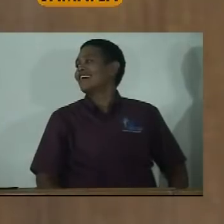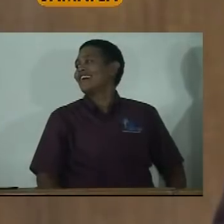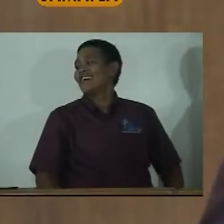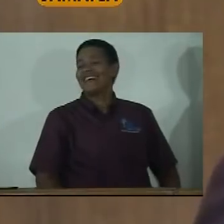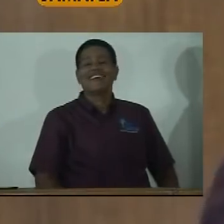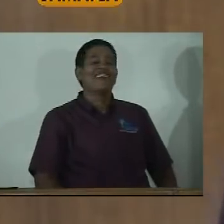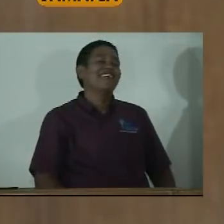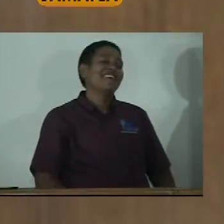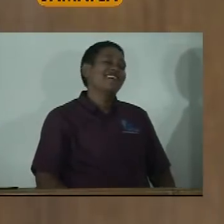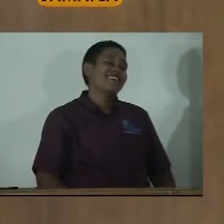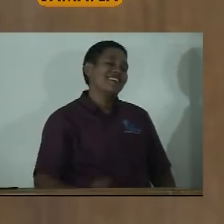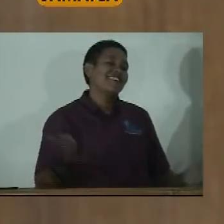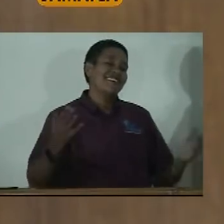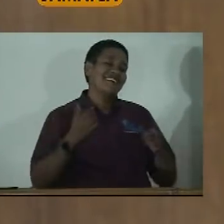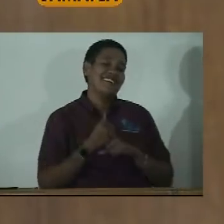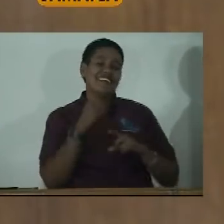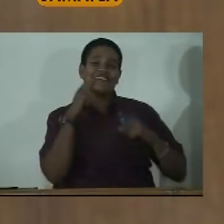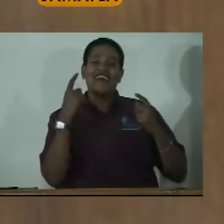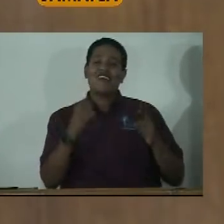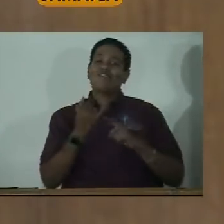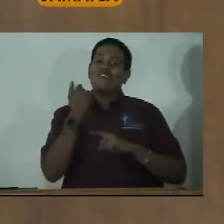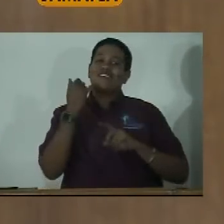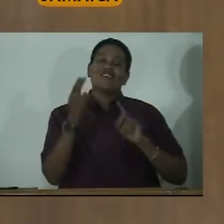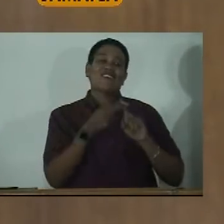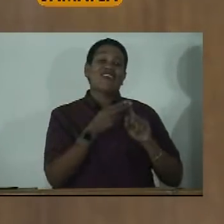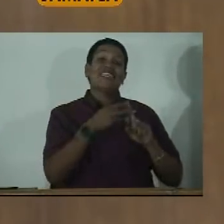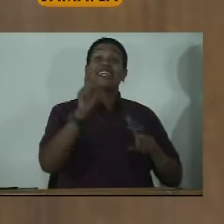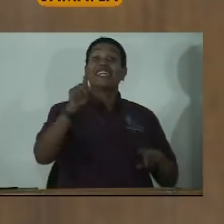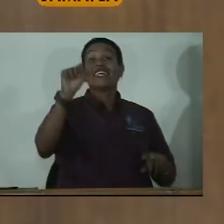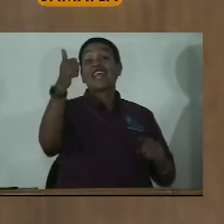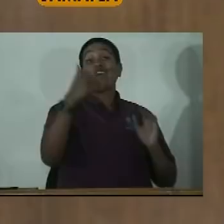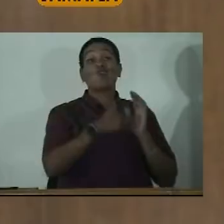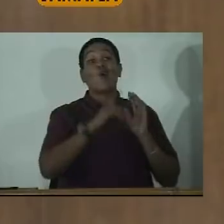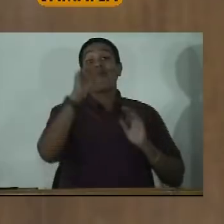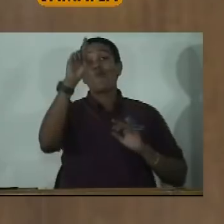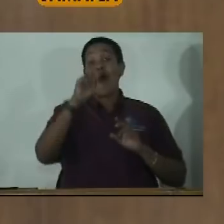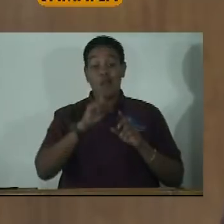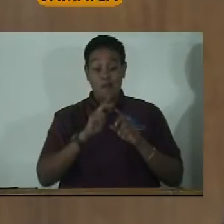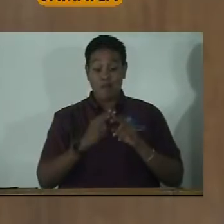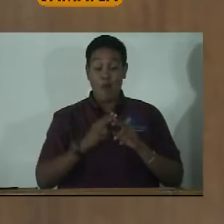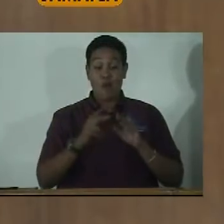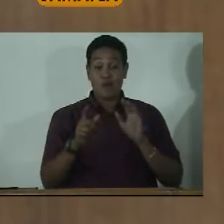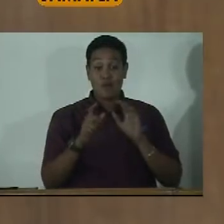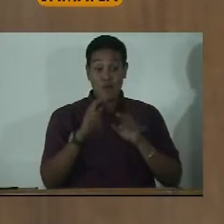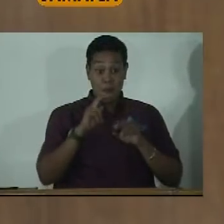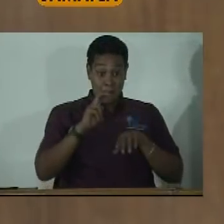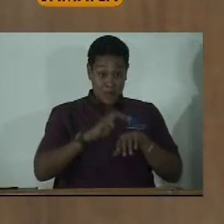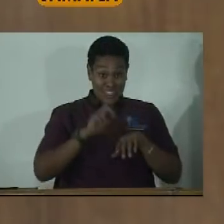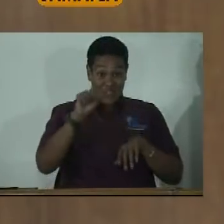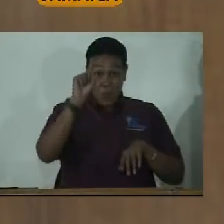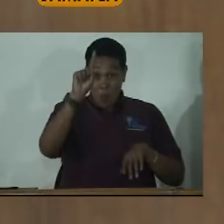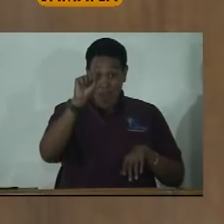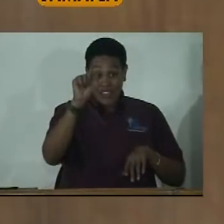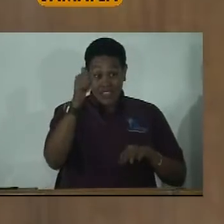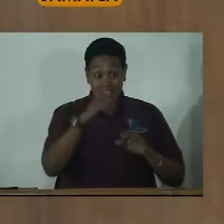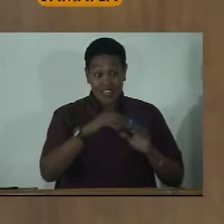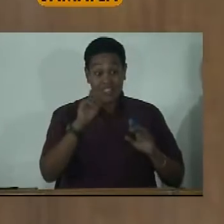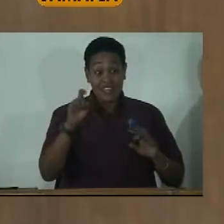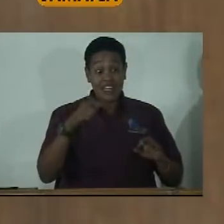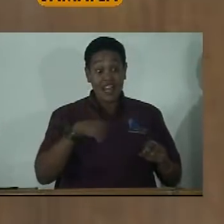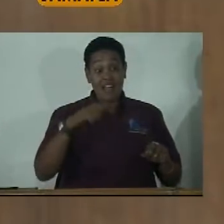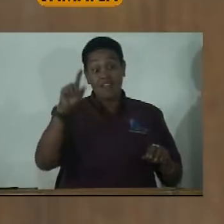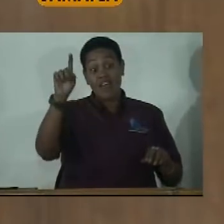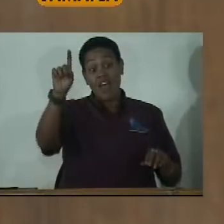Longmore, is that if the hotel needs a 10,000 1-pound potato, that farmer likely have to go have 100,000 pounds to pick